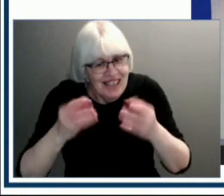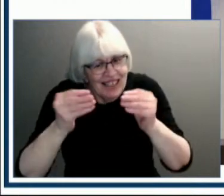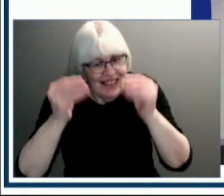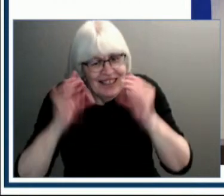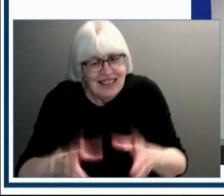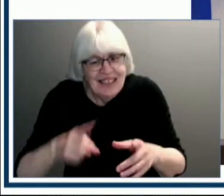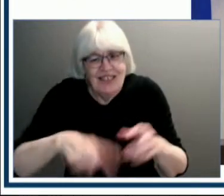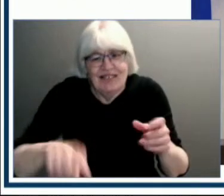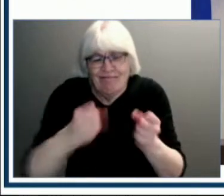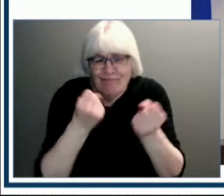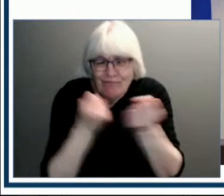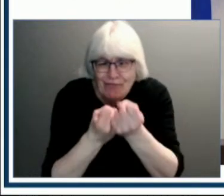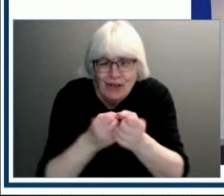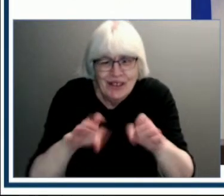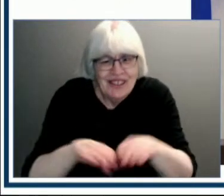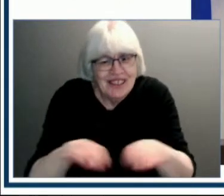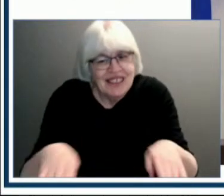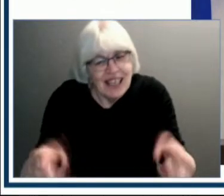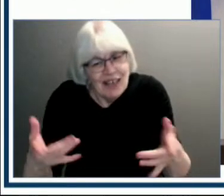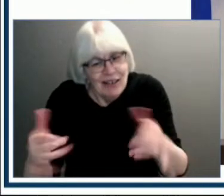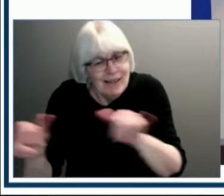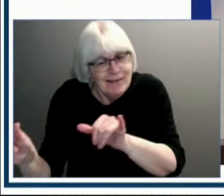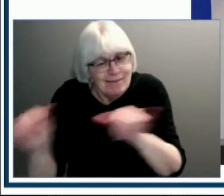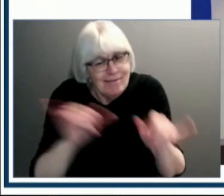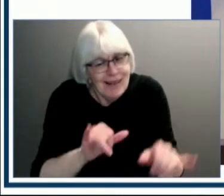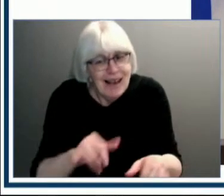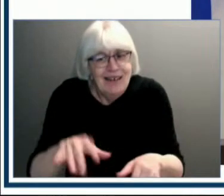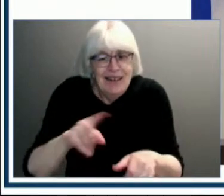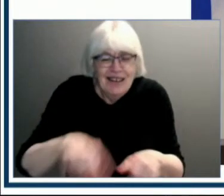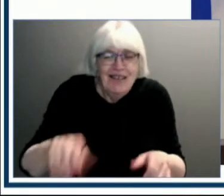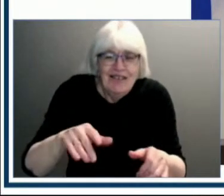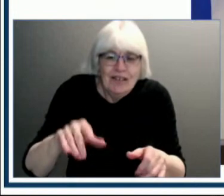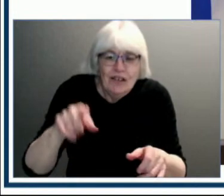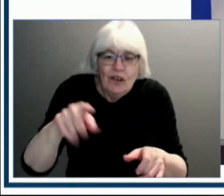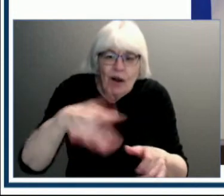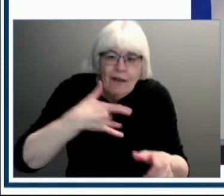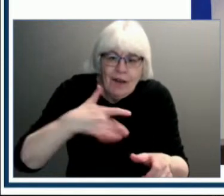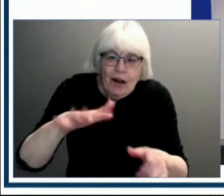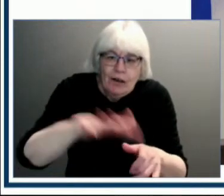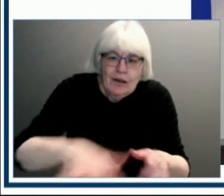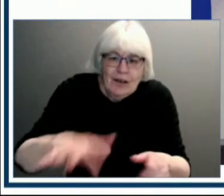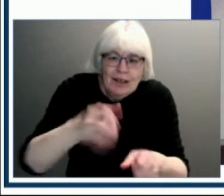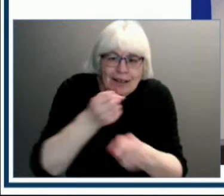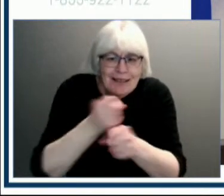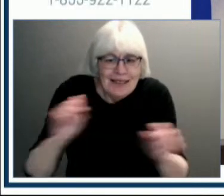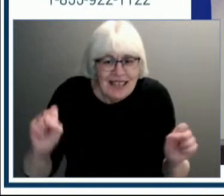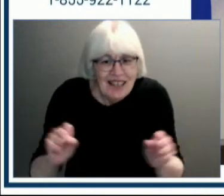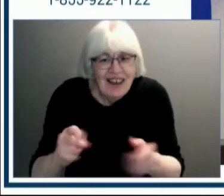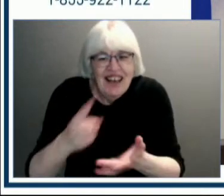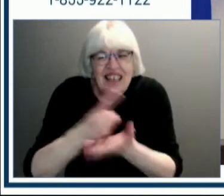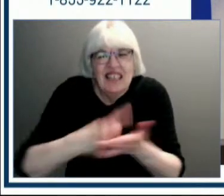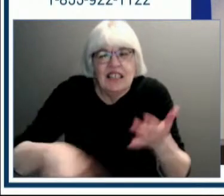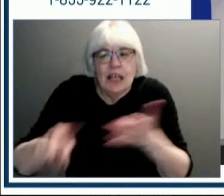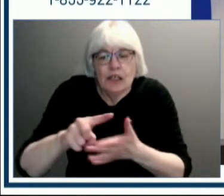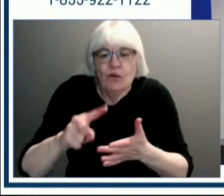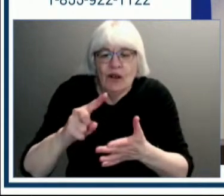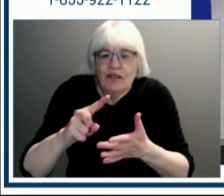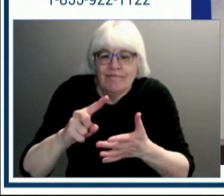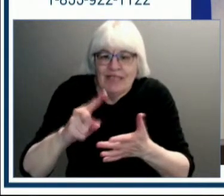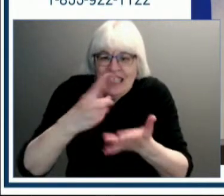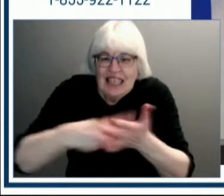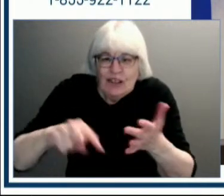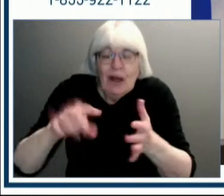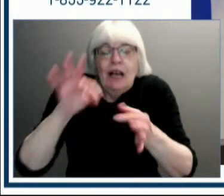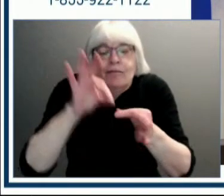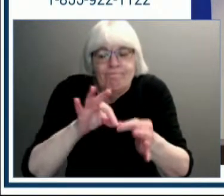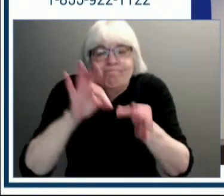a safe environment. So we've delayed it a week. But the goal is to get our schools open to in-person learning,